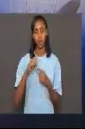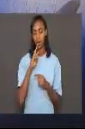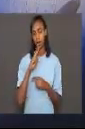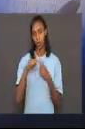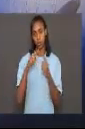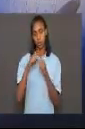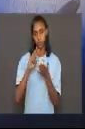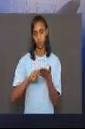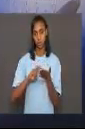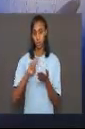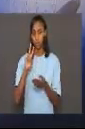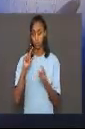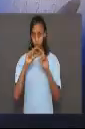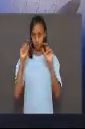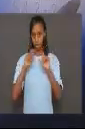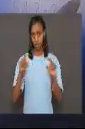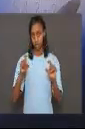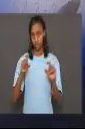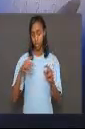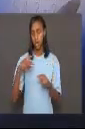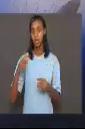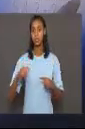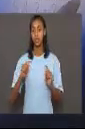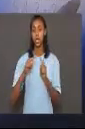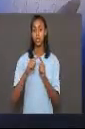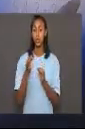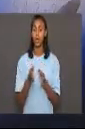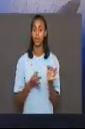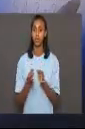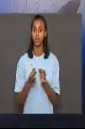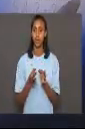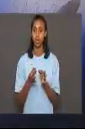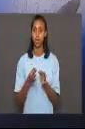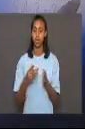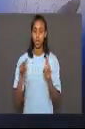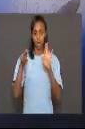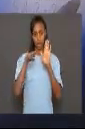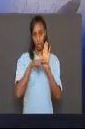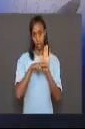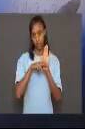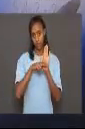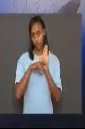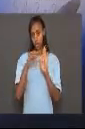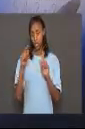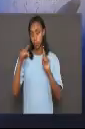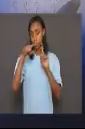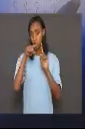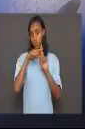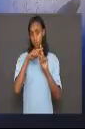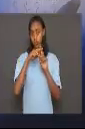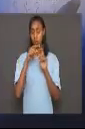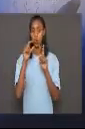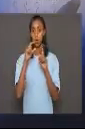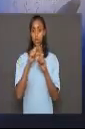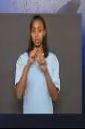are going to read two texts and try to identify the negative and